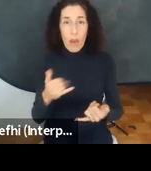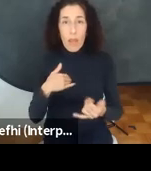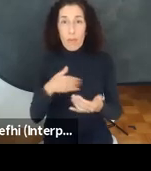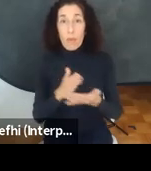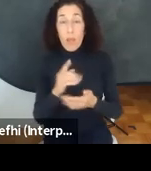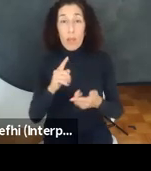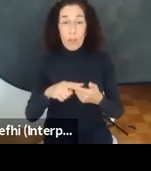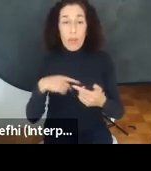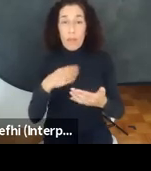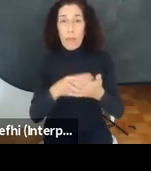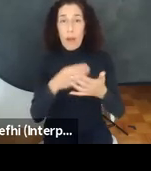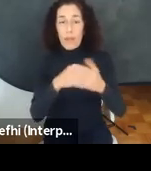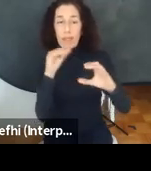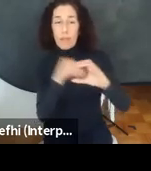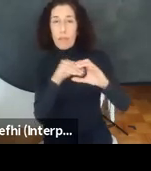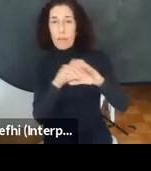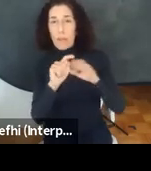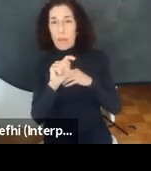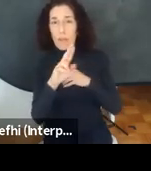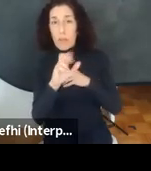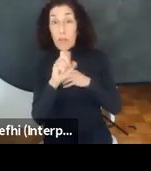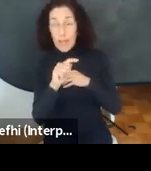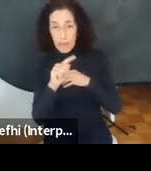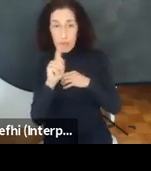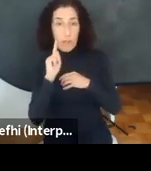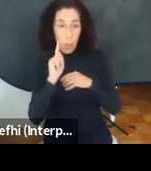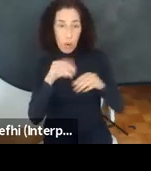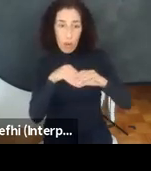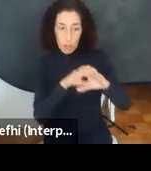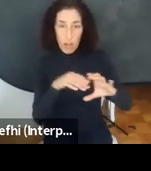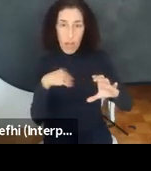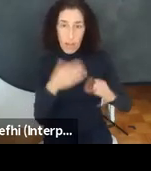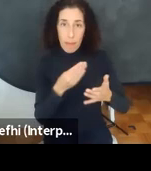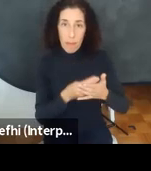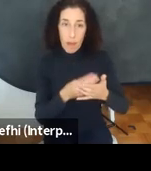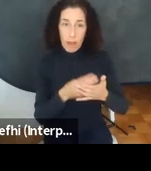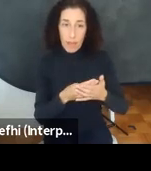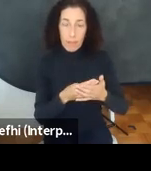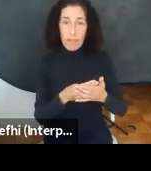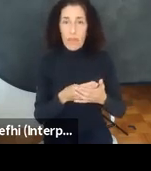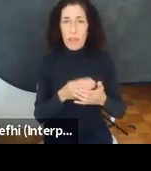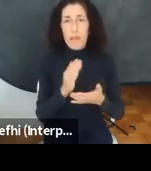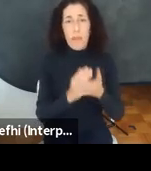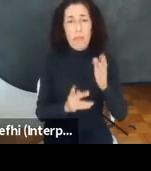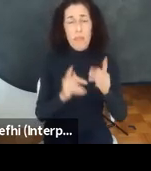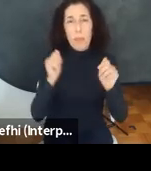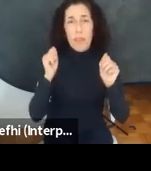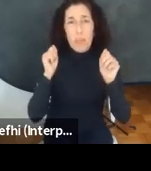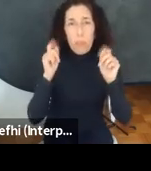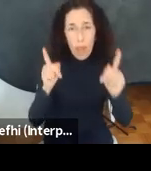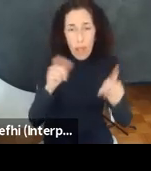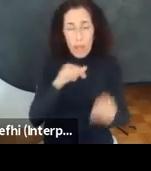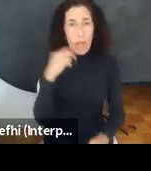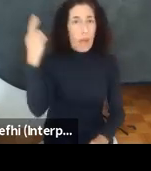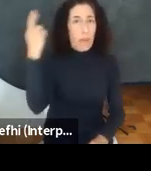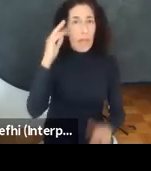trust so that people could have it. And, you know, I think some people were surprised that that was so important to the people in the class, but.